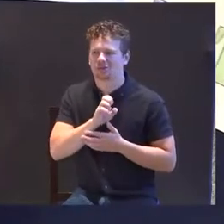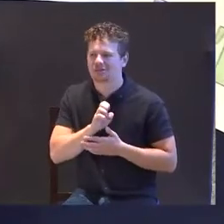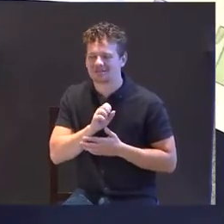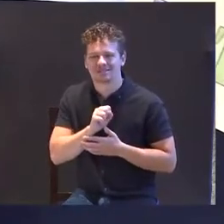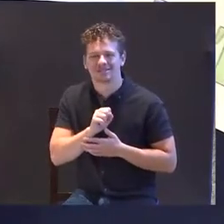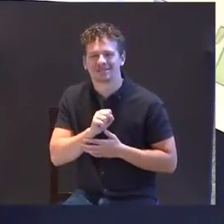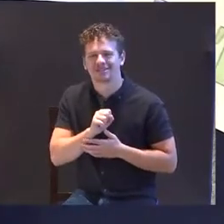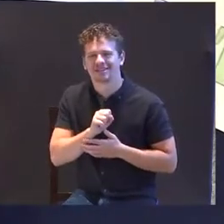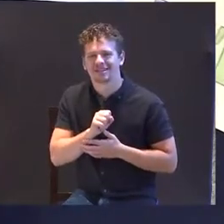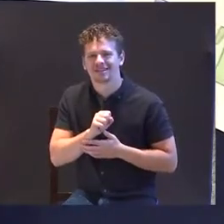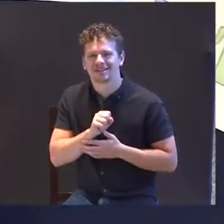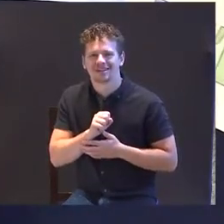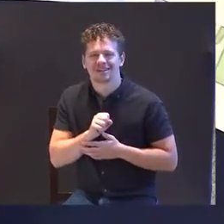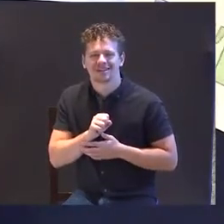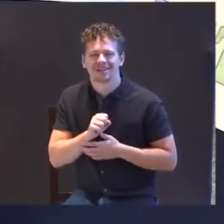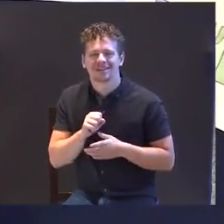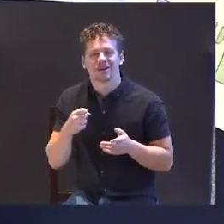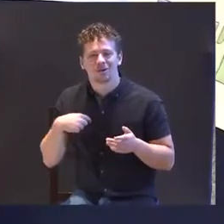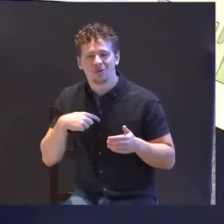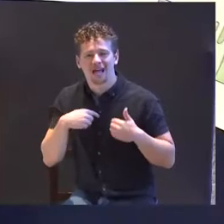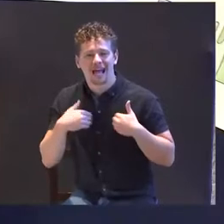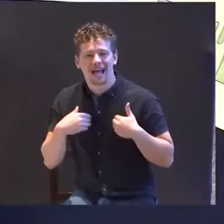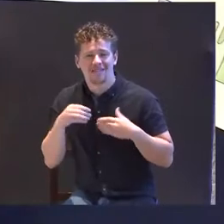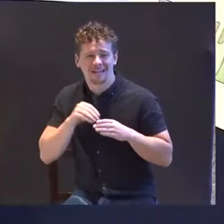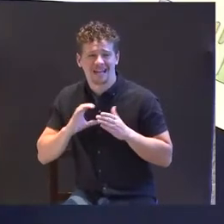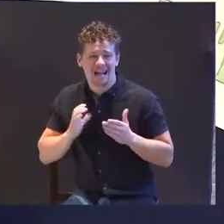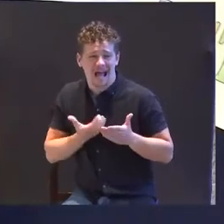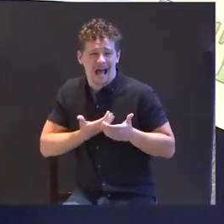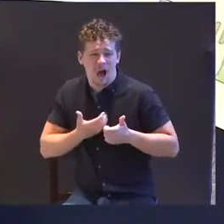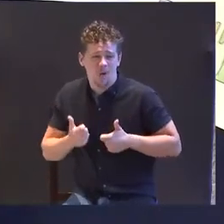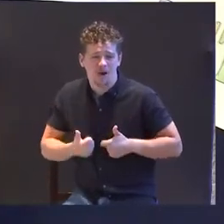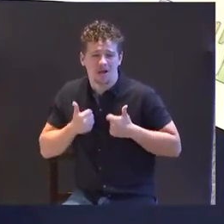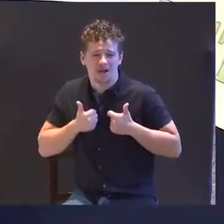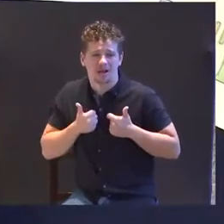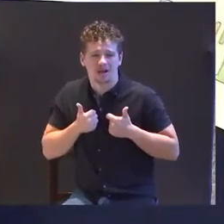to have in our own life, different attitudes. And